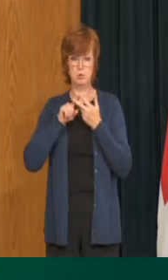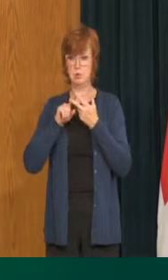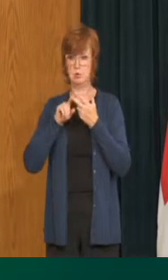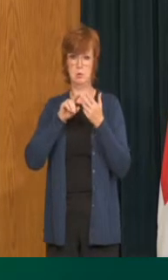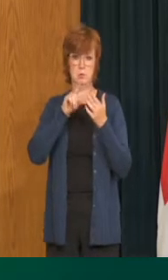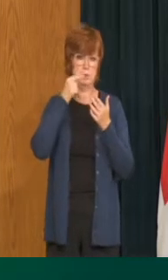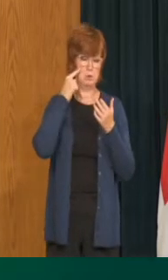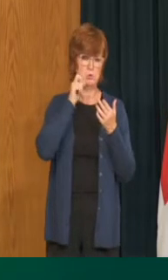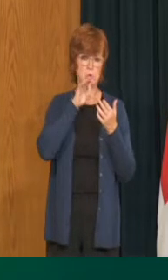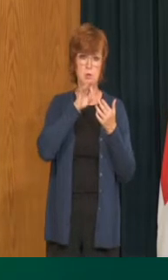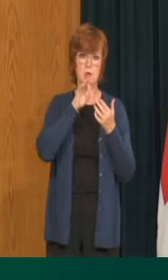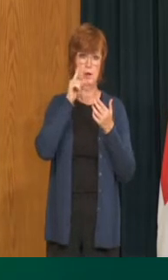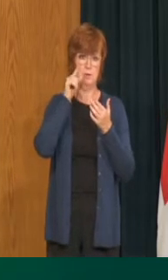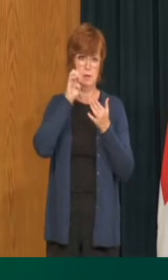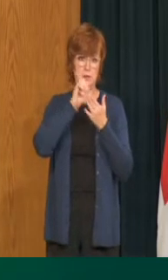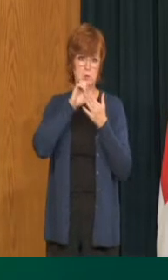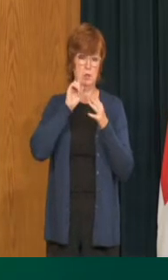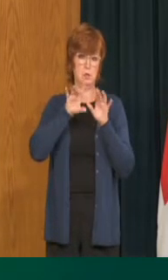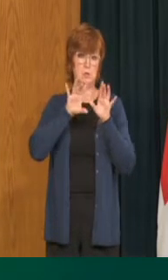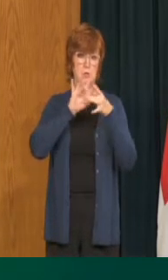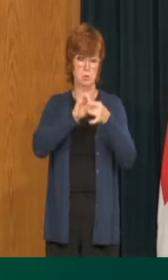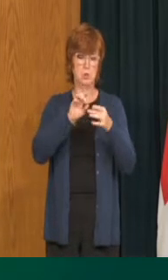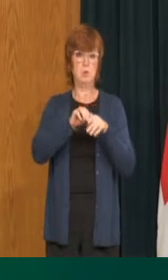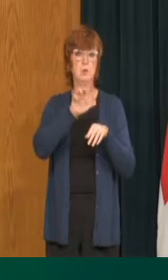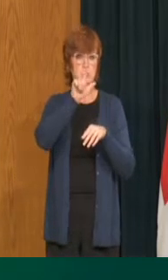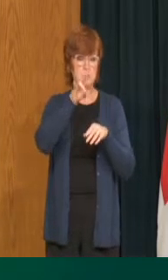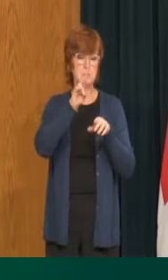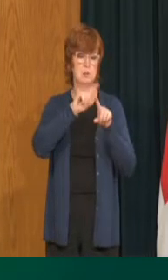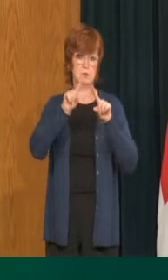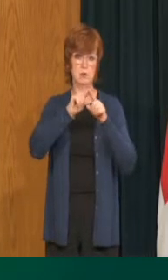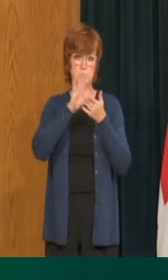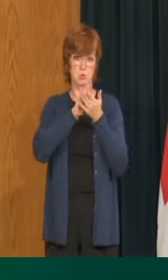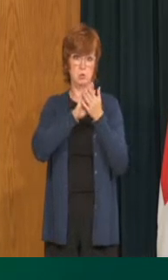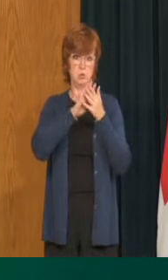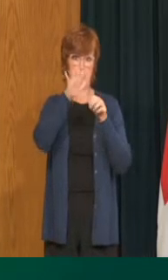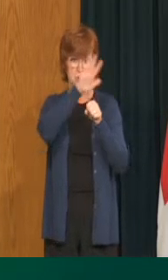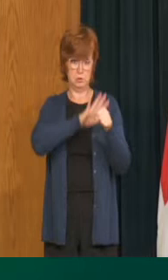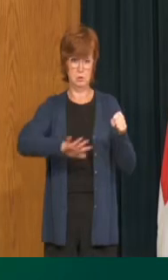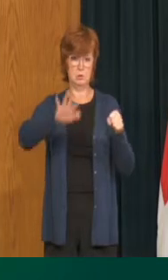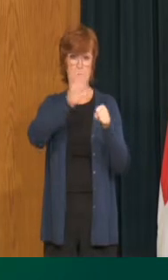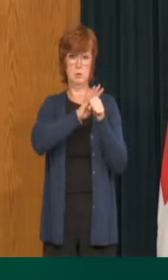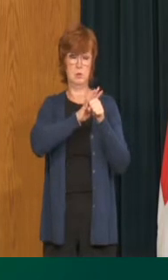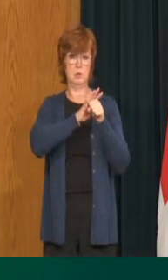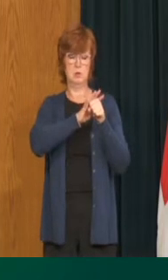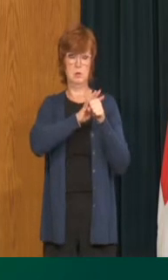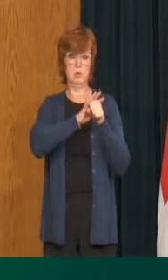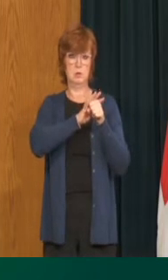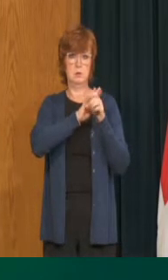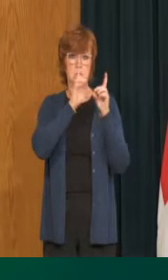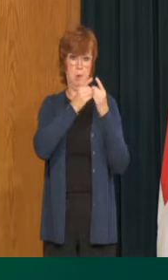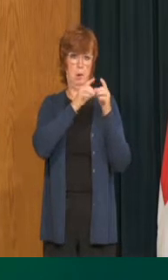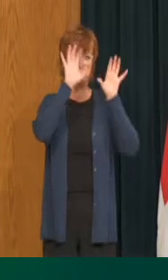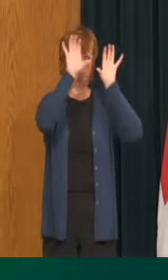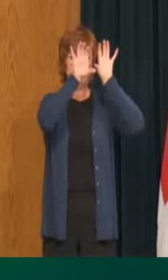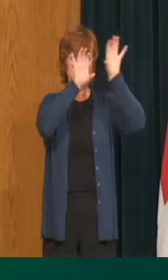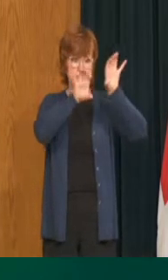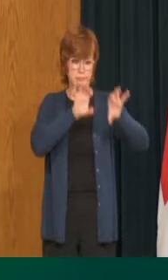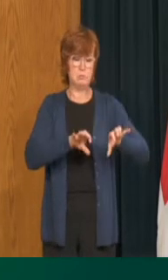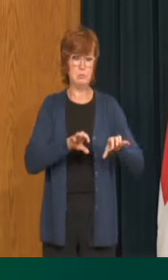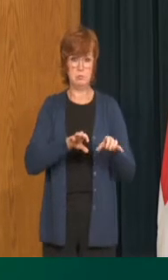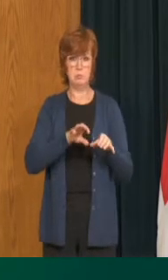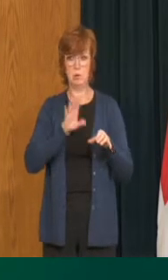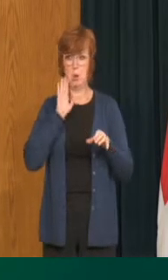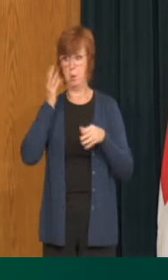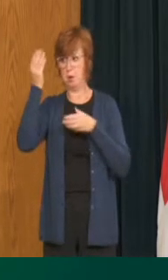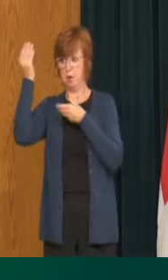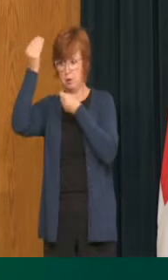with the 27 school divisions, and then the school divisions connect with all the schools in their area, geographical areas. So I